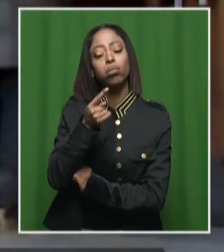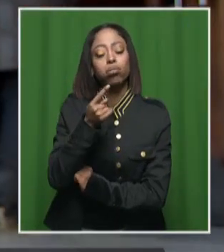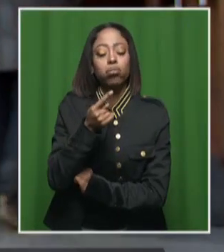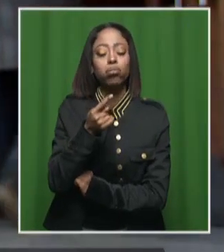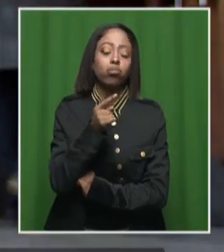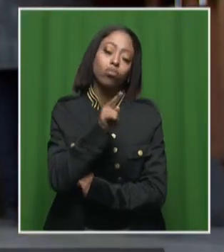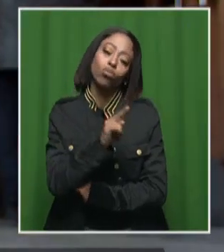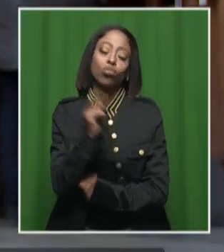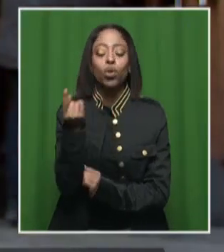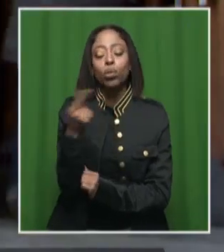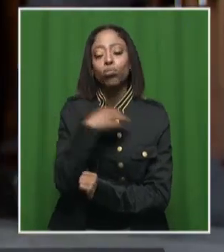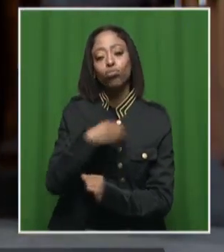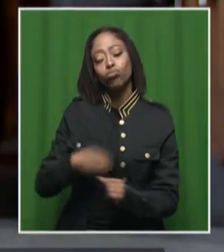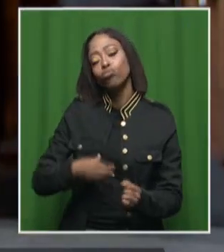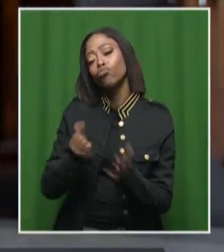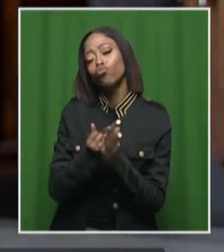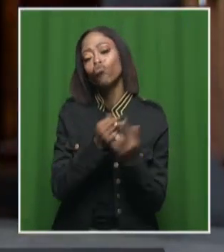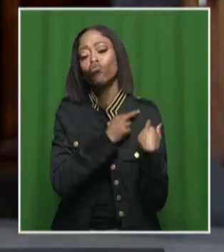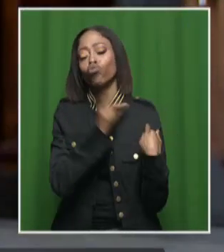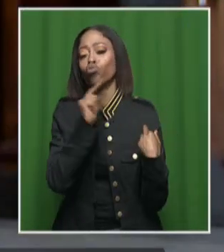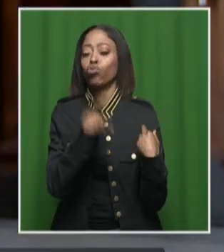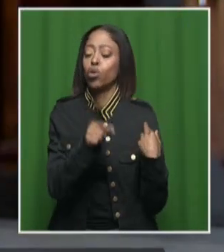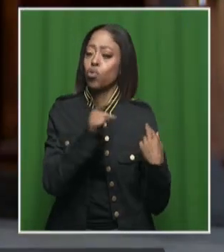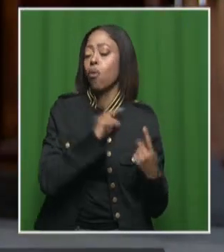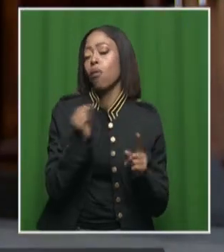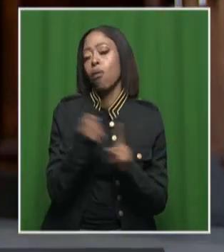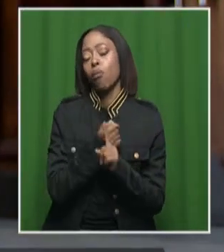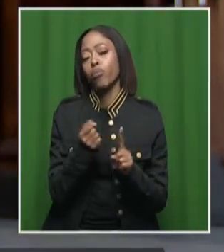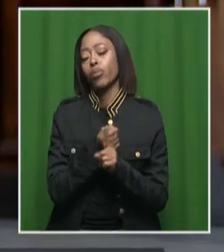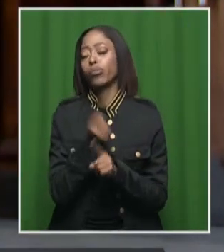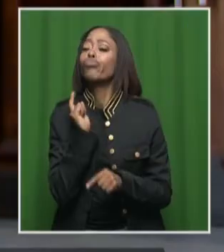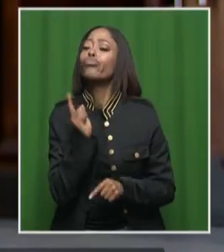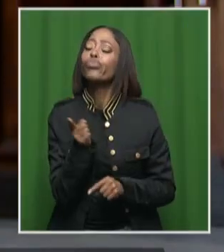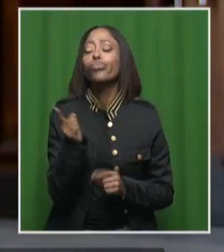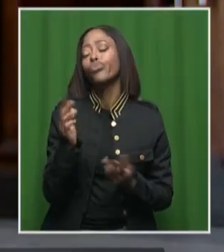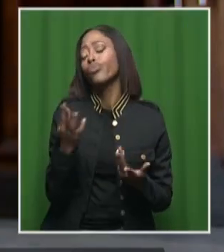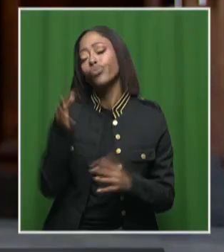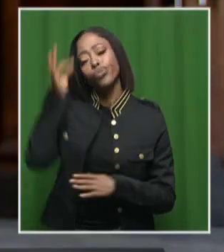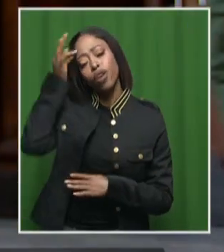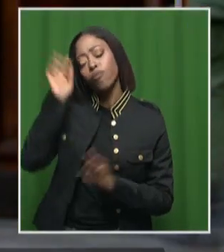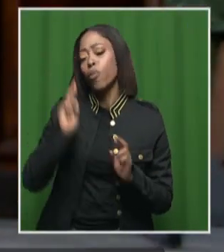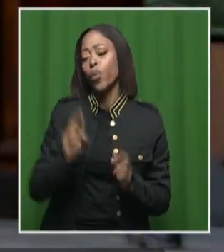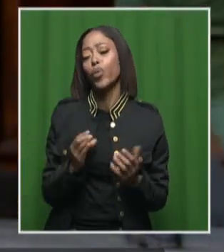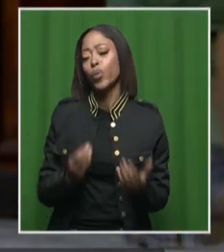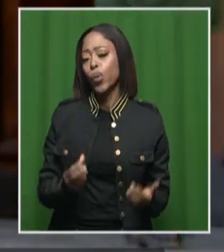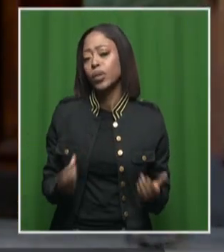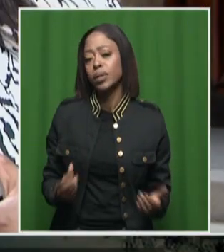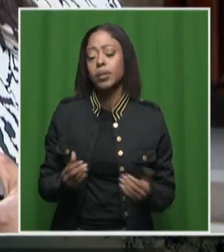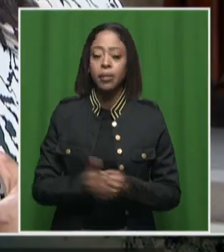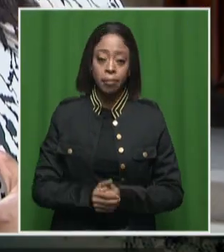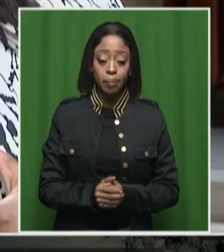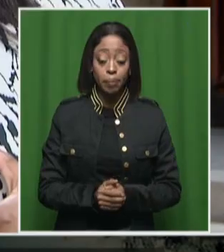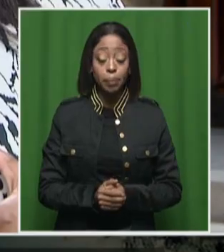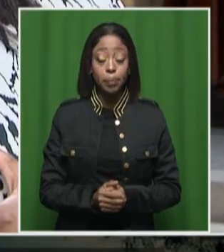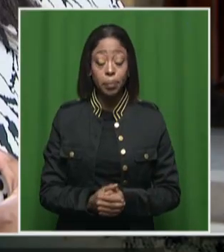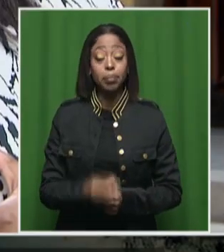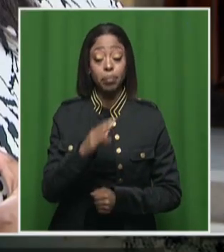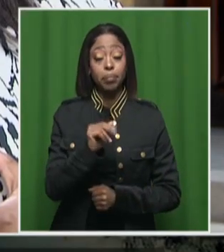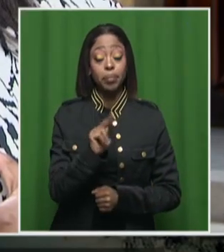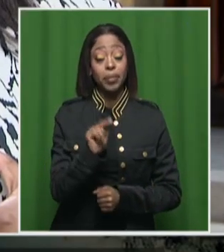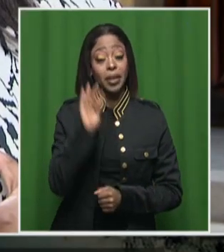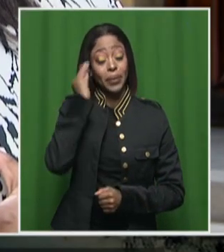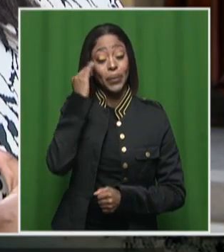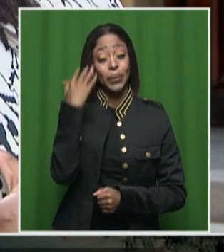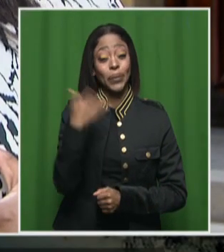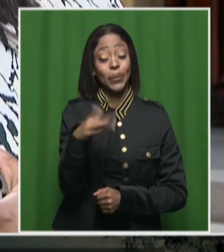hold the president accountable for the alleged abuse of state resources. Well, Canny, it's going to be interesting to